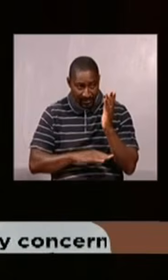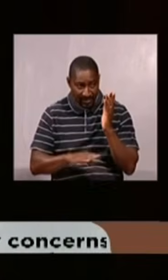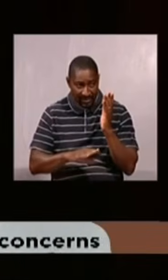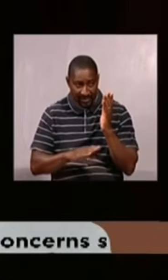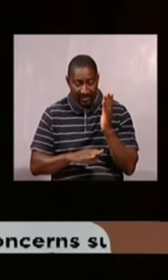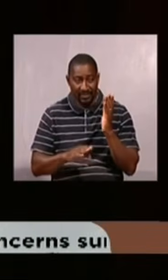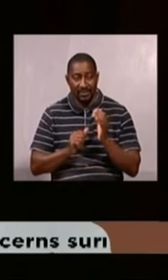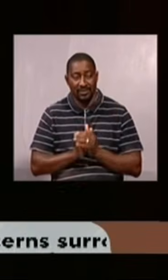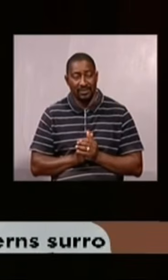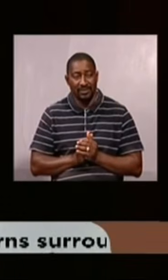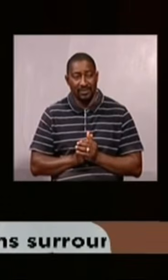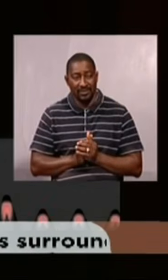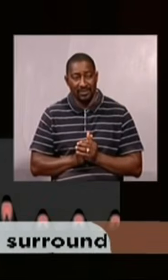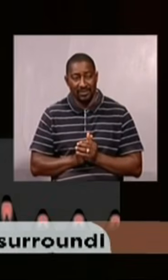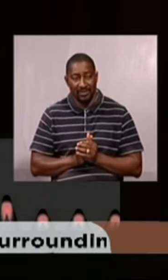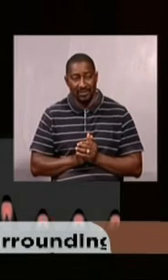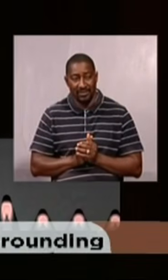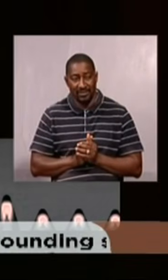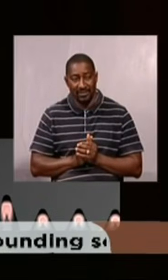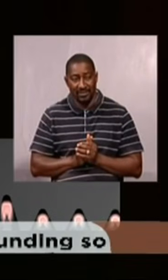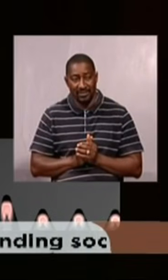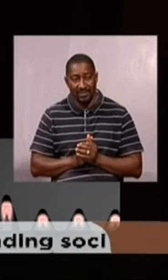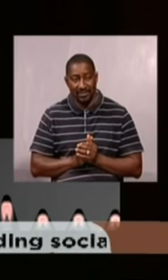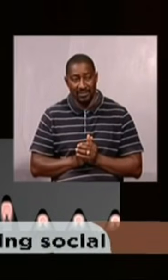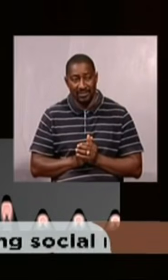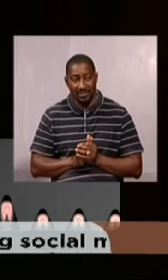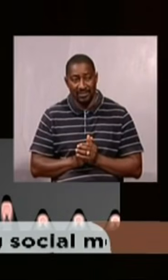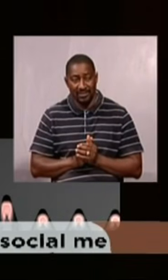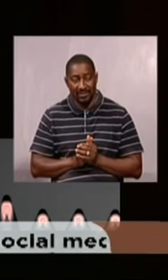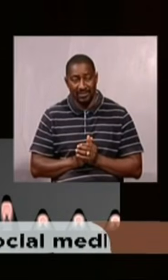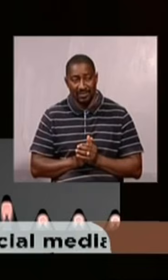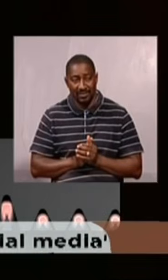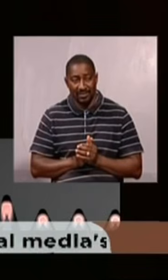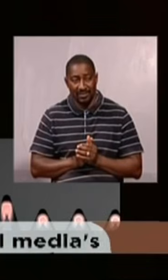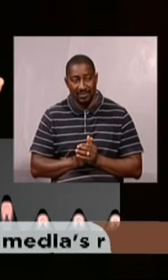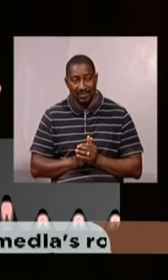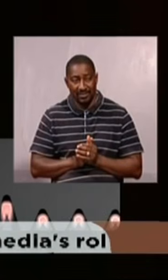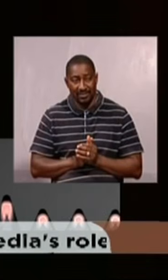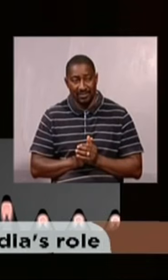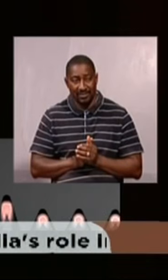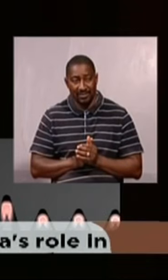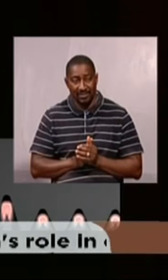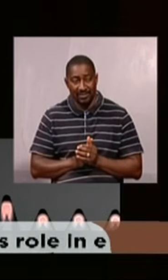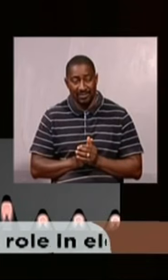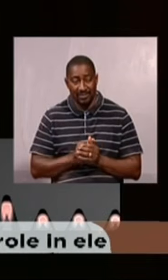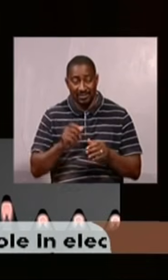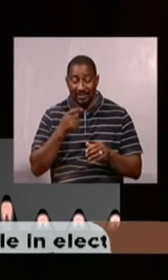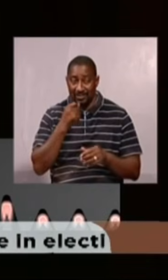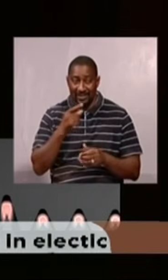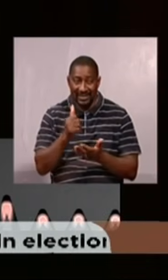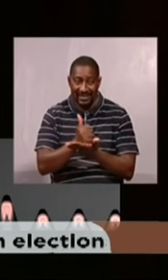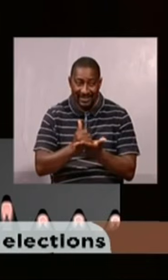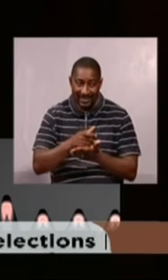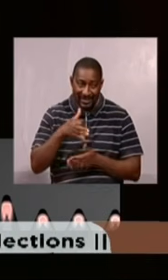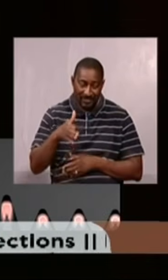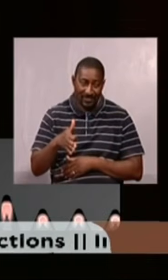having that culture, it's by saying, clean up after yourself to keep Namibia, now we've ranked down, a clean, country. But we don't have to wait for